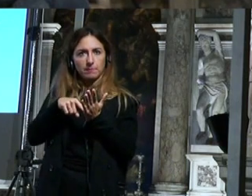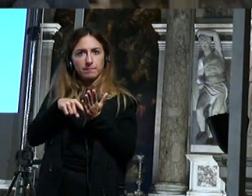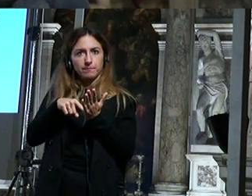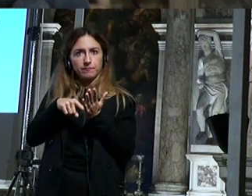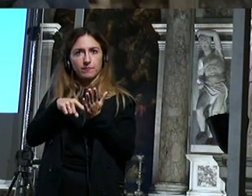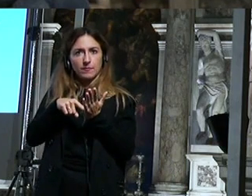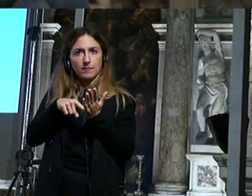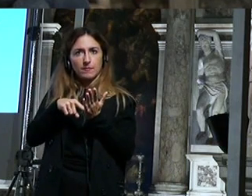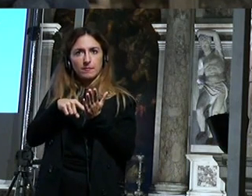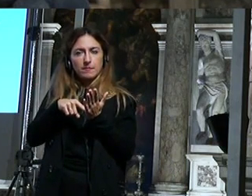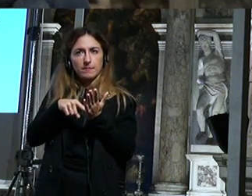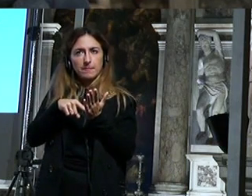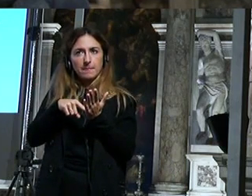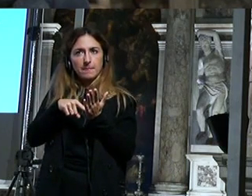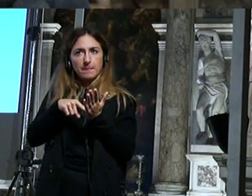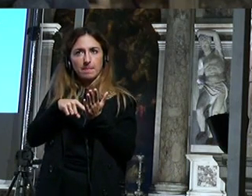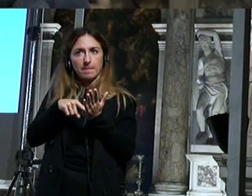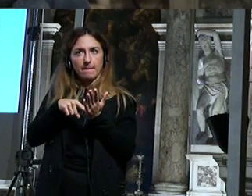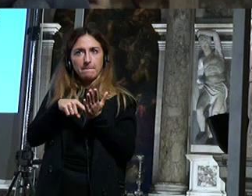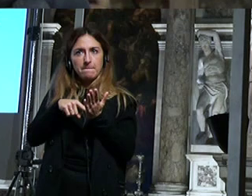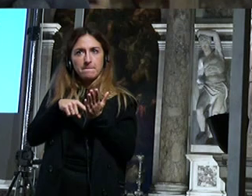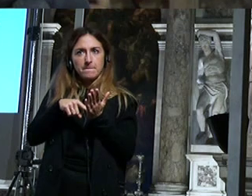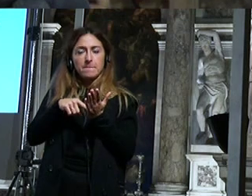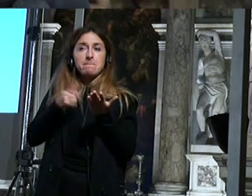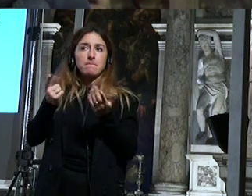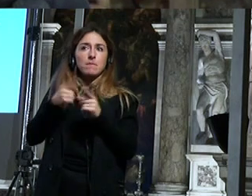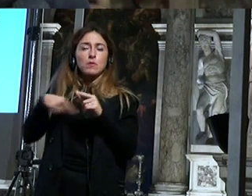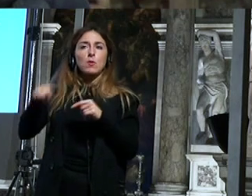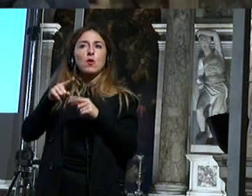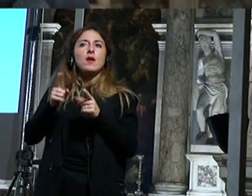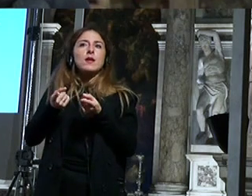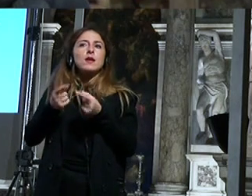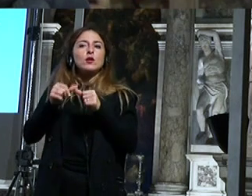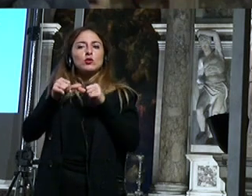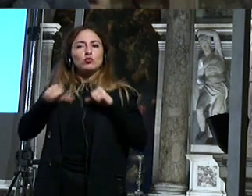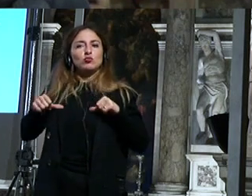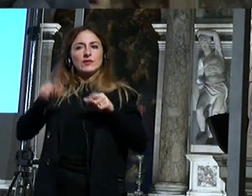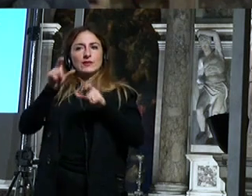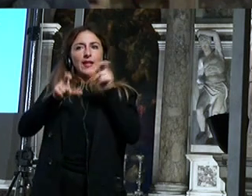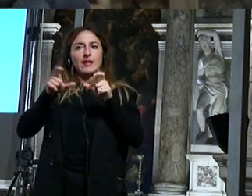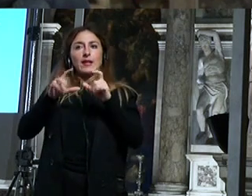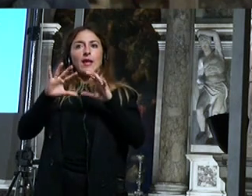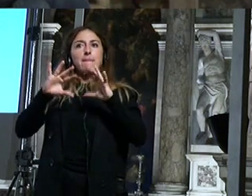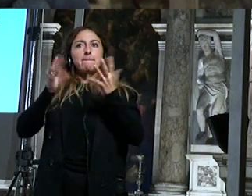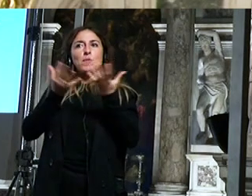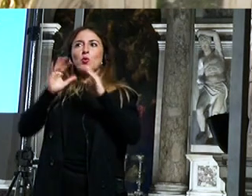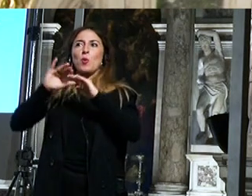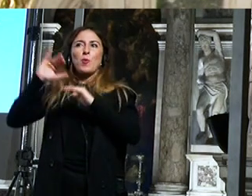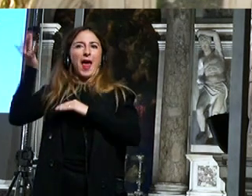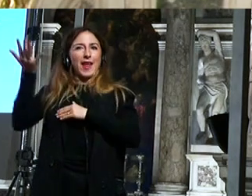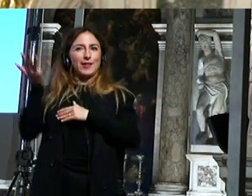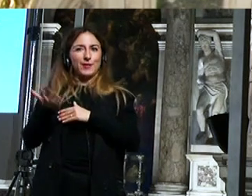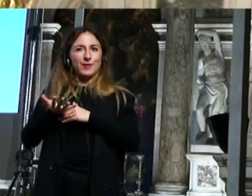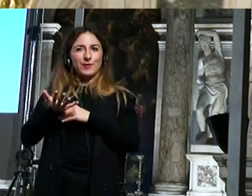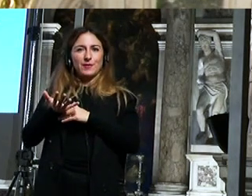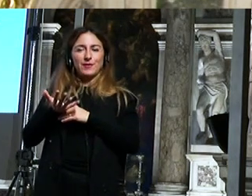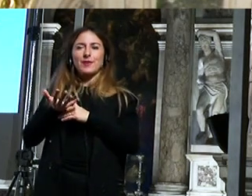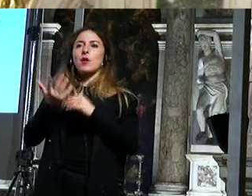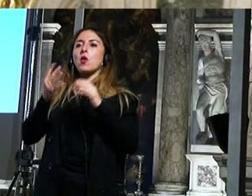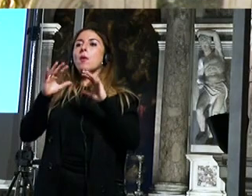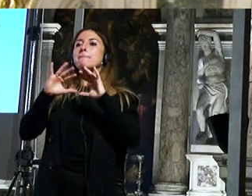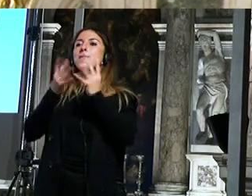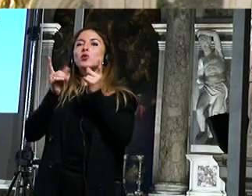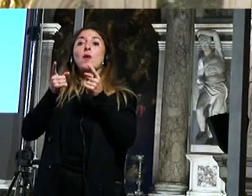we're citizens of a parallel world, right? The parallel world of art, which is not in one-to-one relationship to here. So how